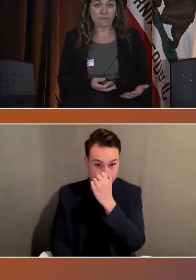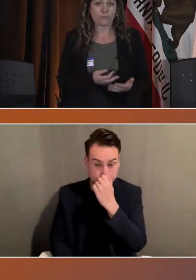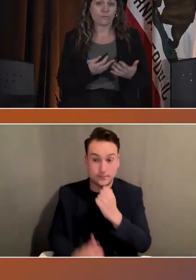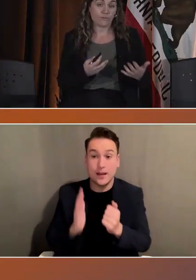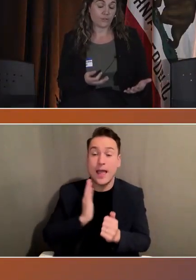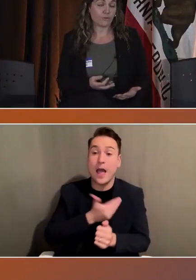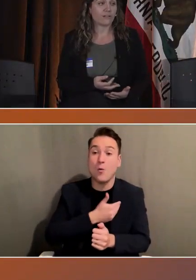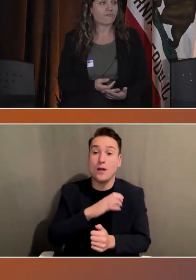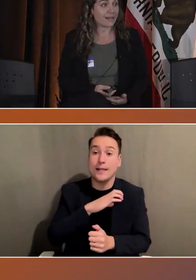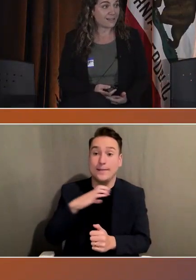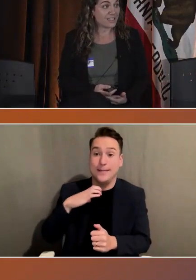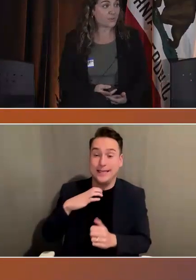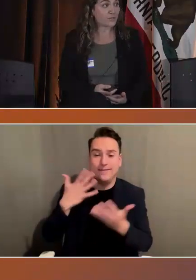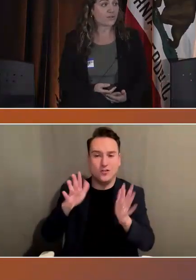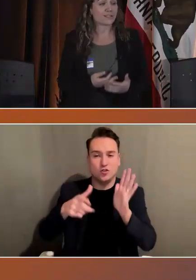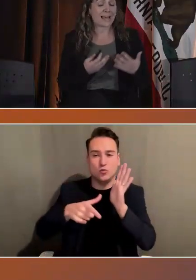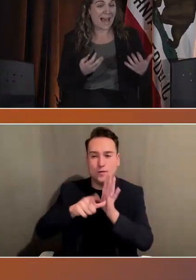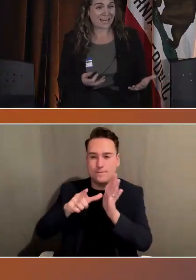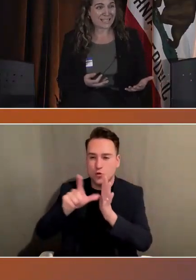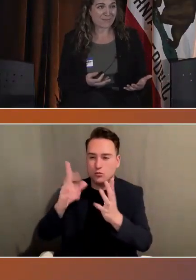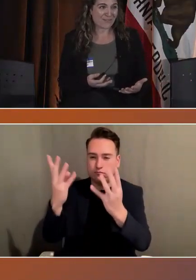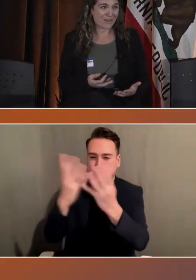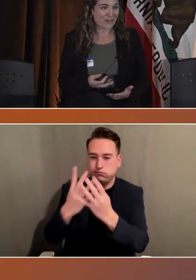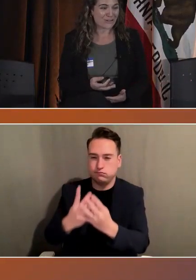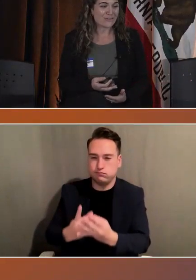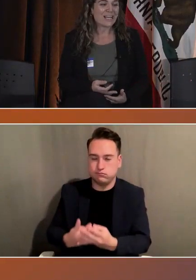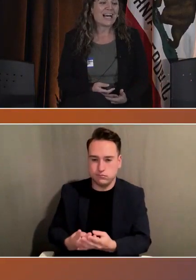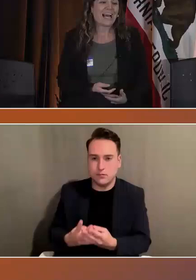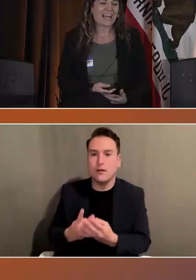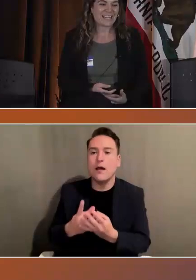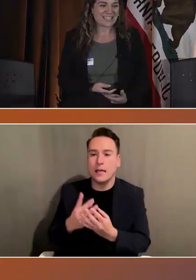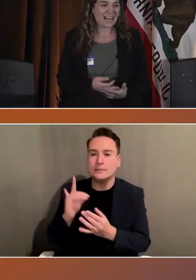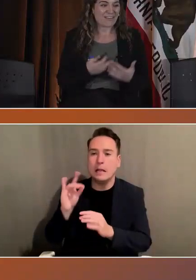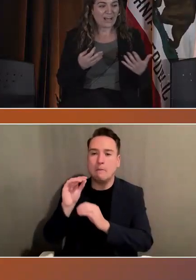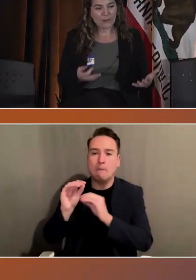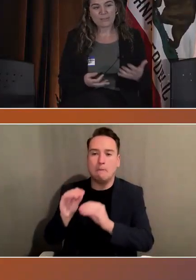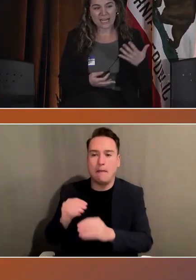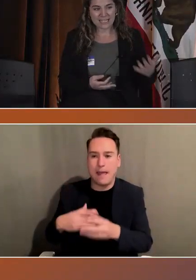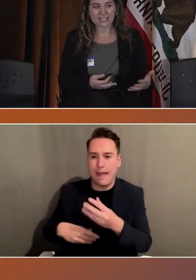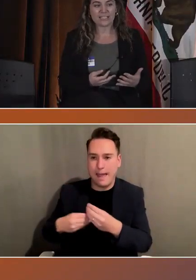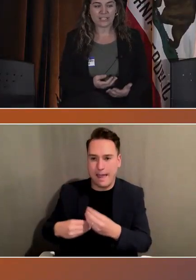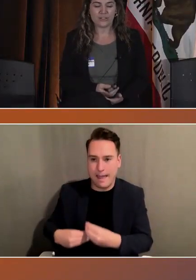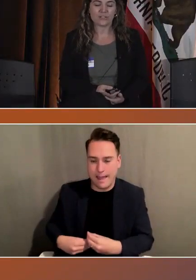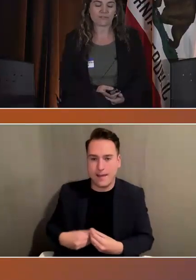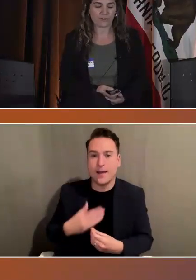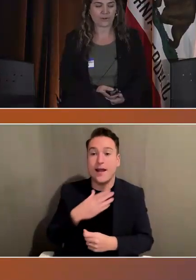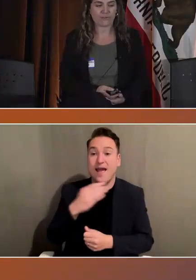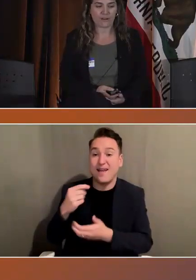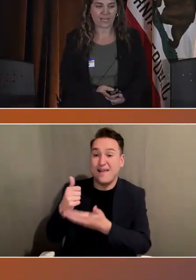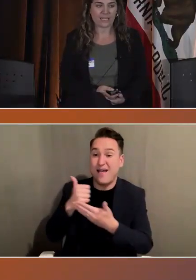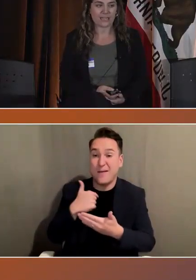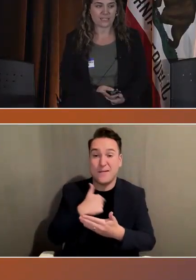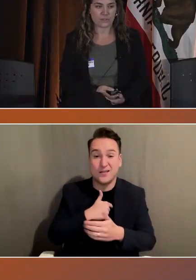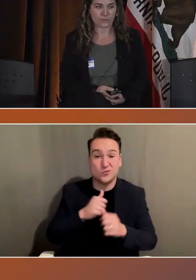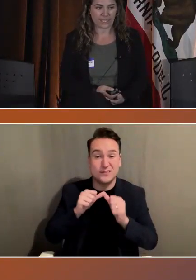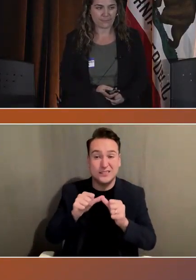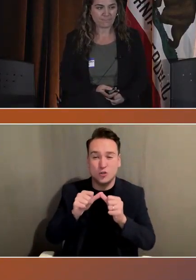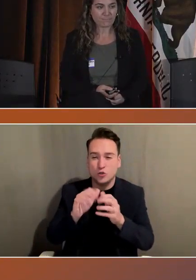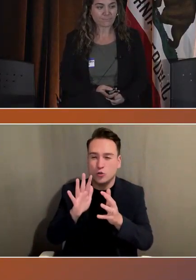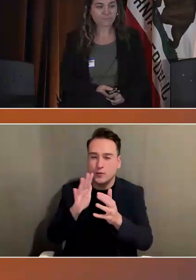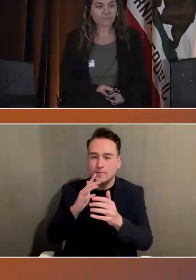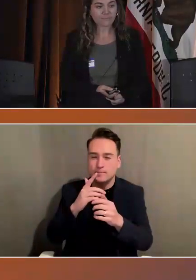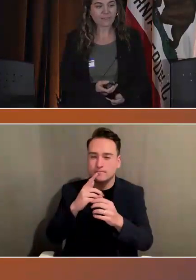committee reviewed and vetted these resources, added some of their own, and have helped us continue to further refine this